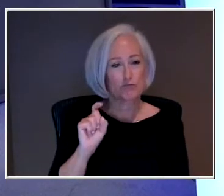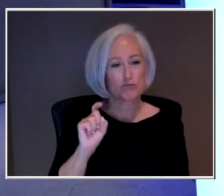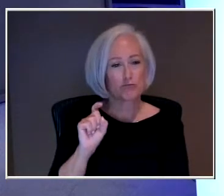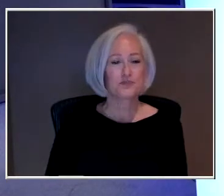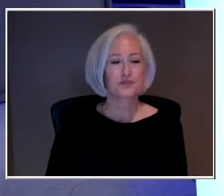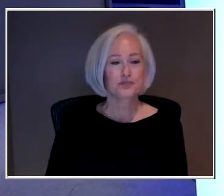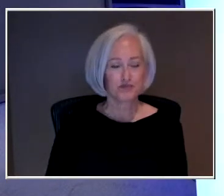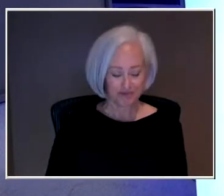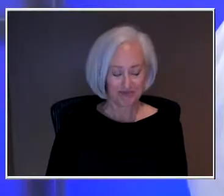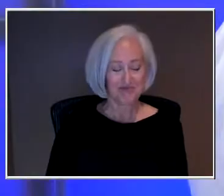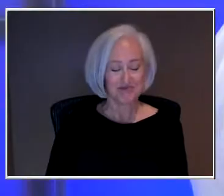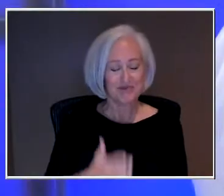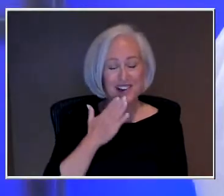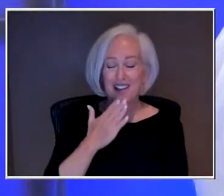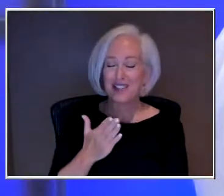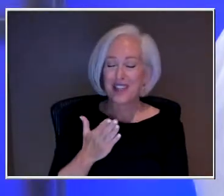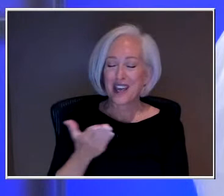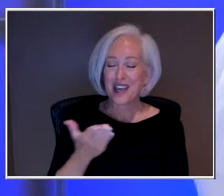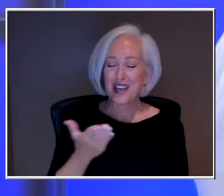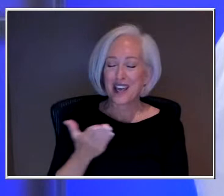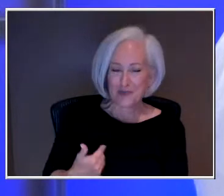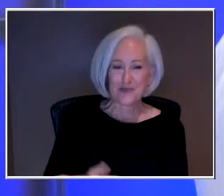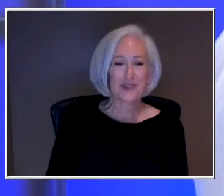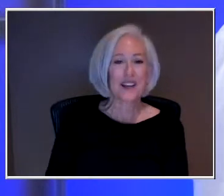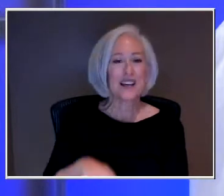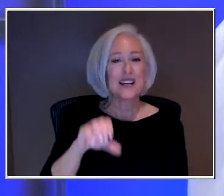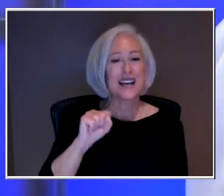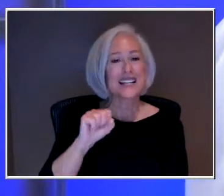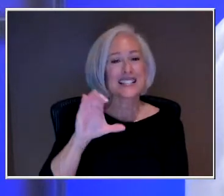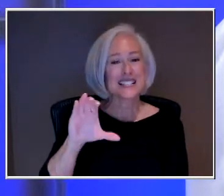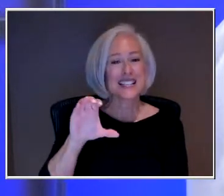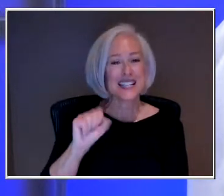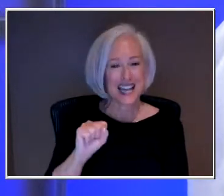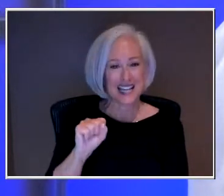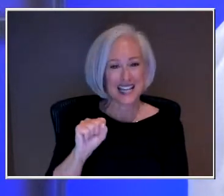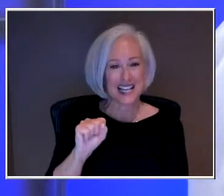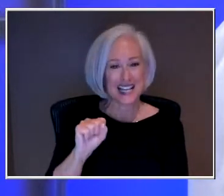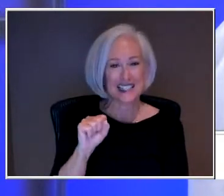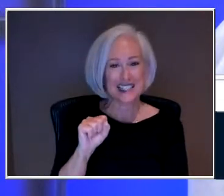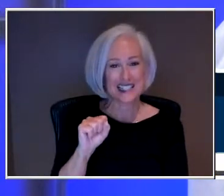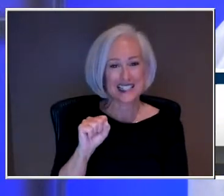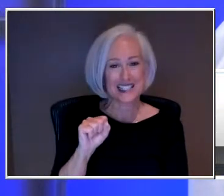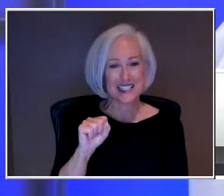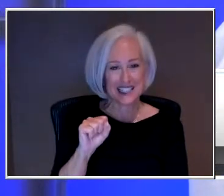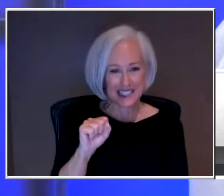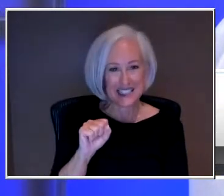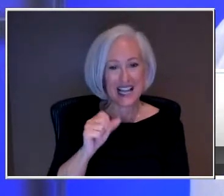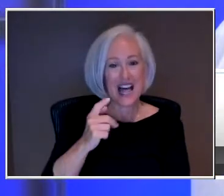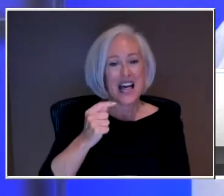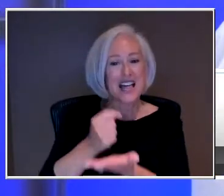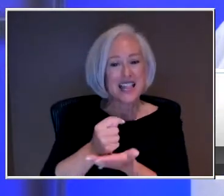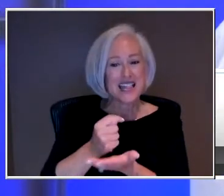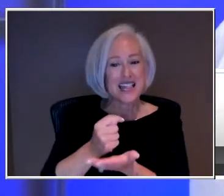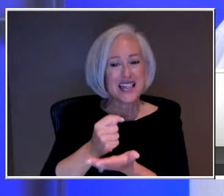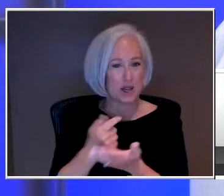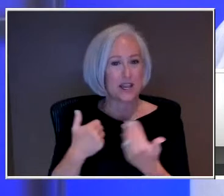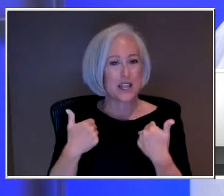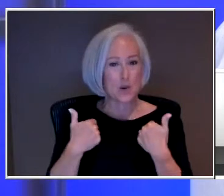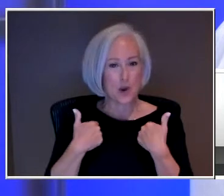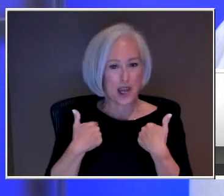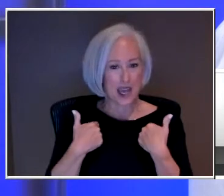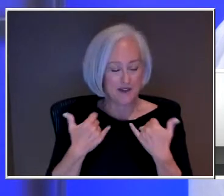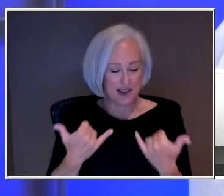thanks for having me. Spinal cord stimulators are kind of this therapy that we're having now in this field